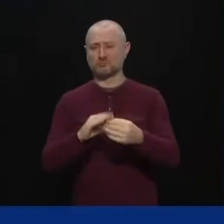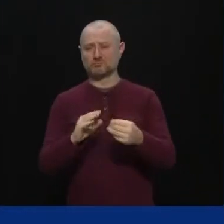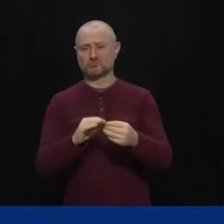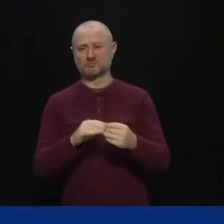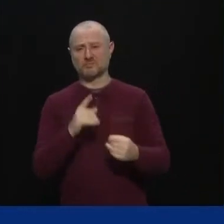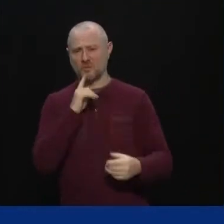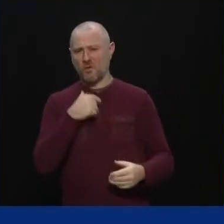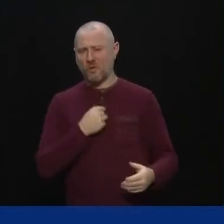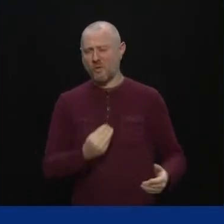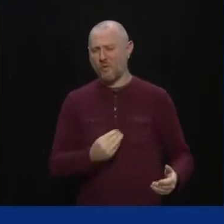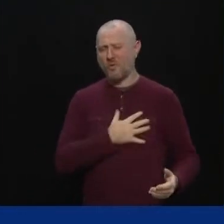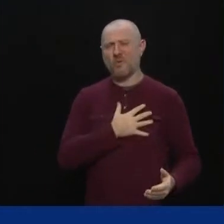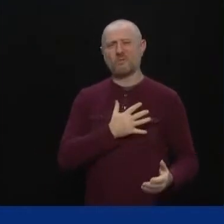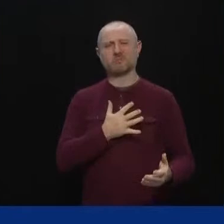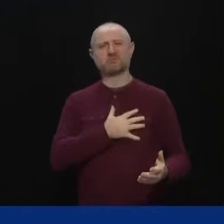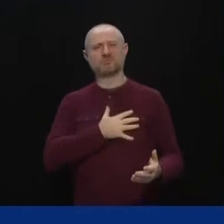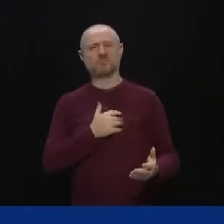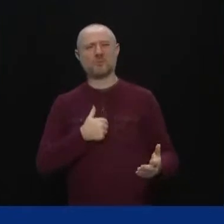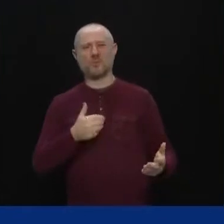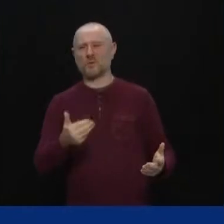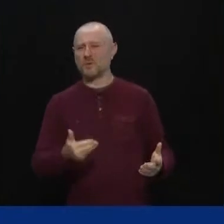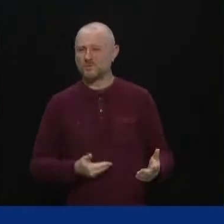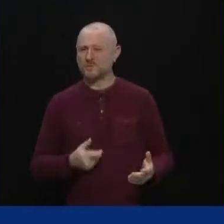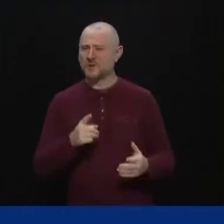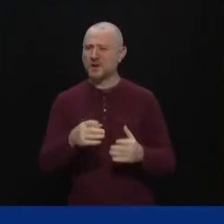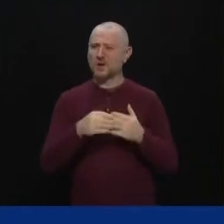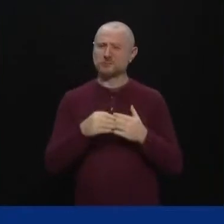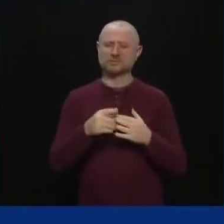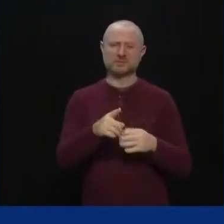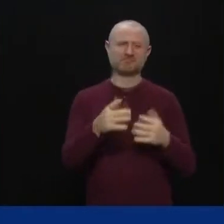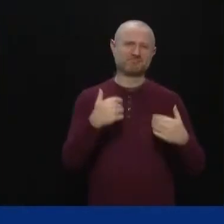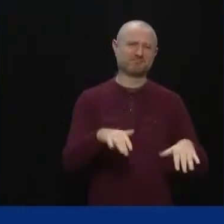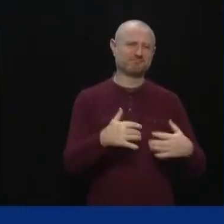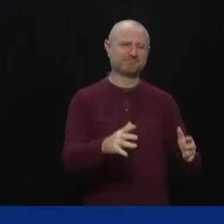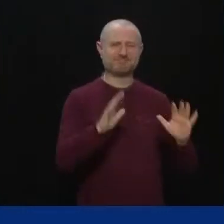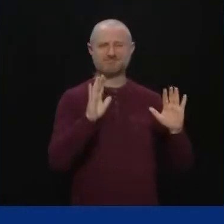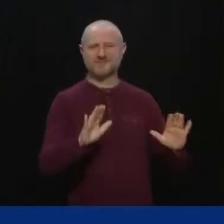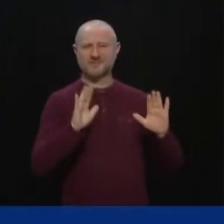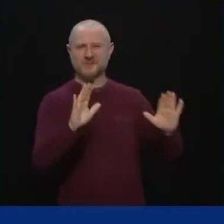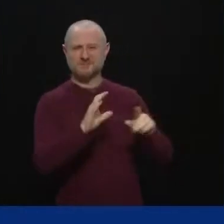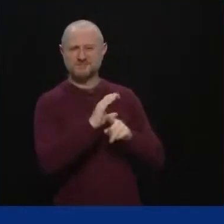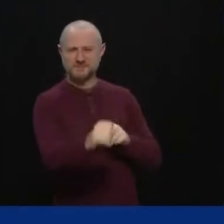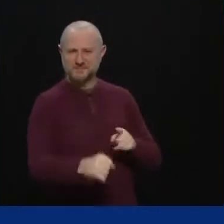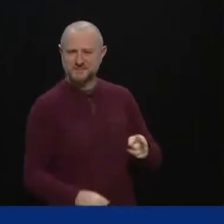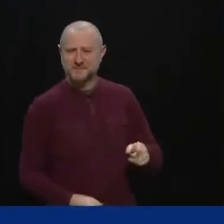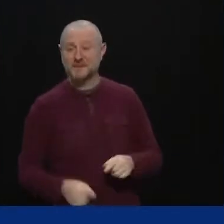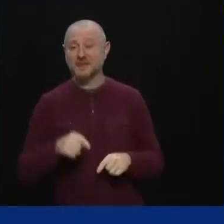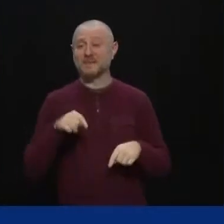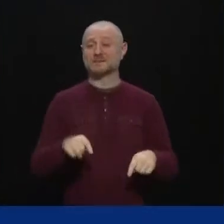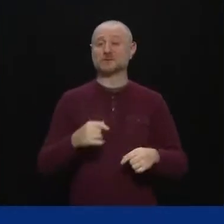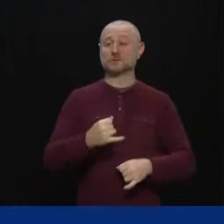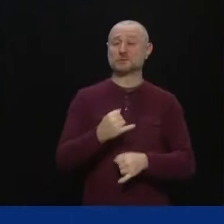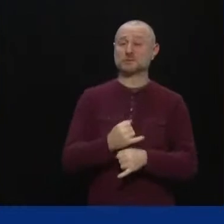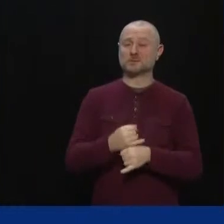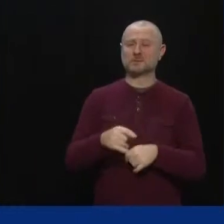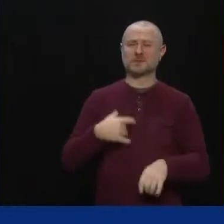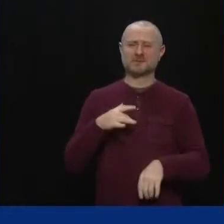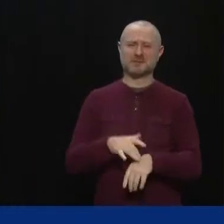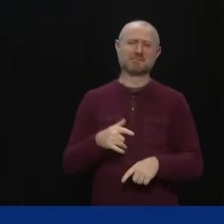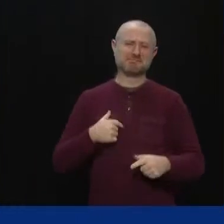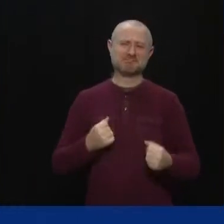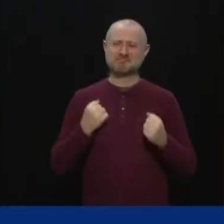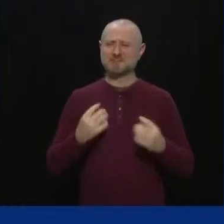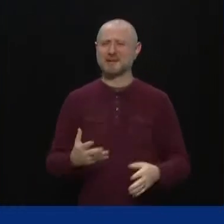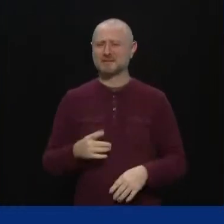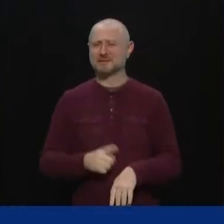Your leadership here has been exceptional. And to know that this institution that I visited many times has played such a